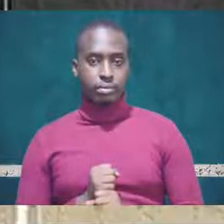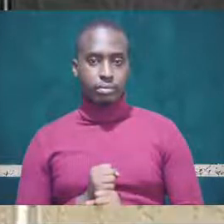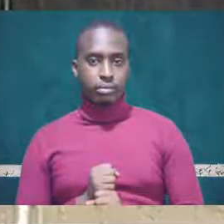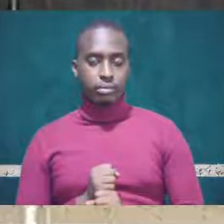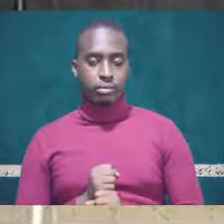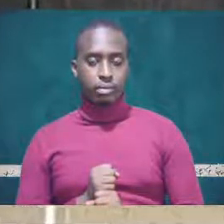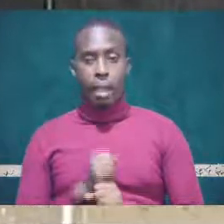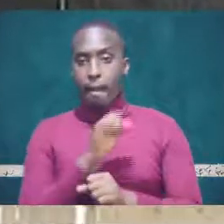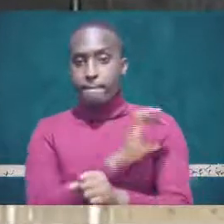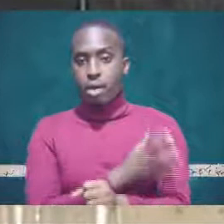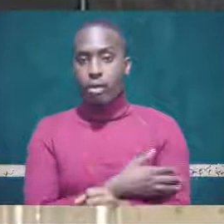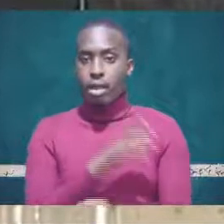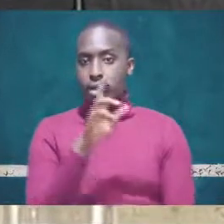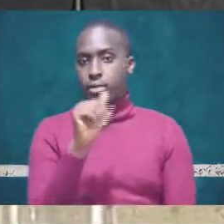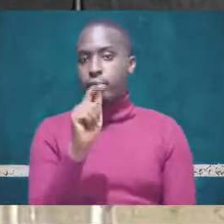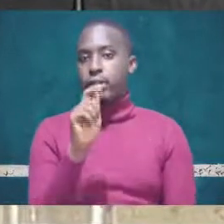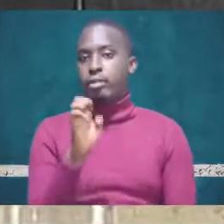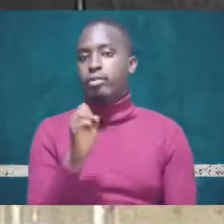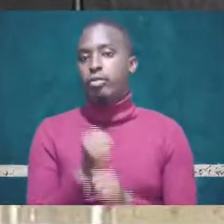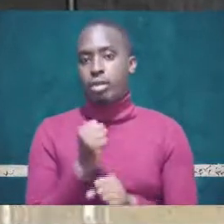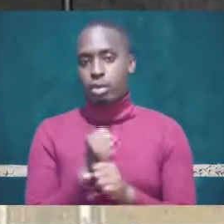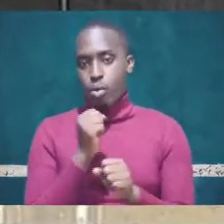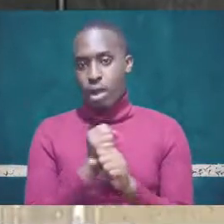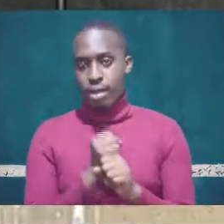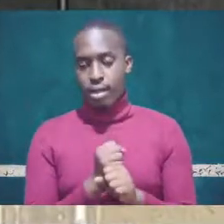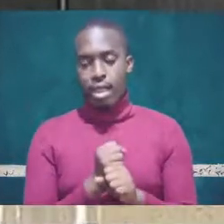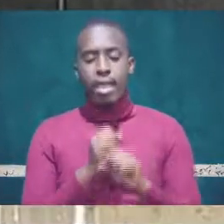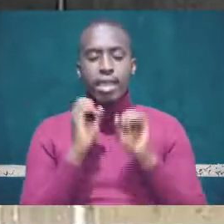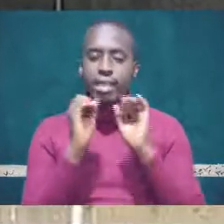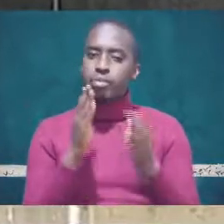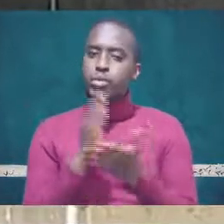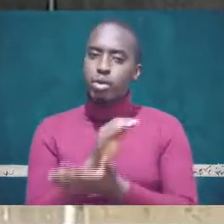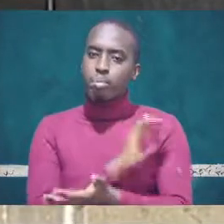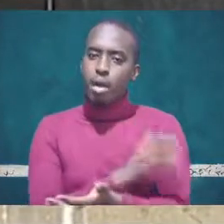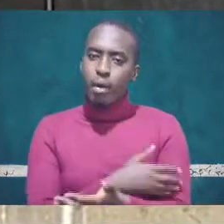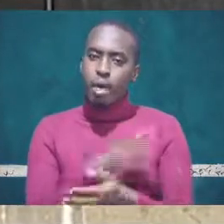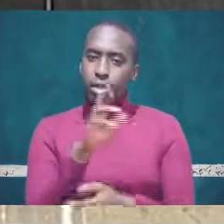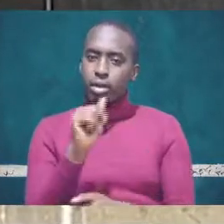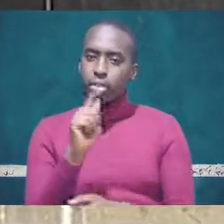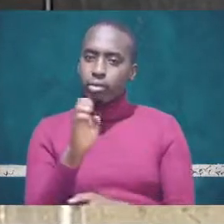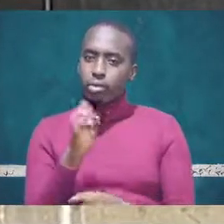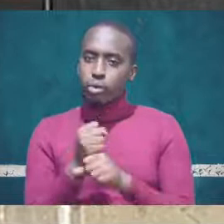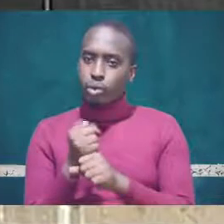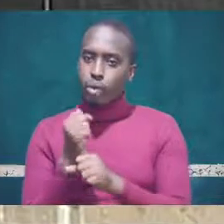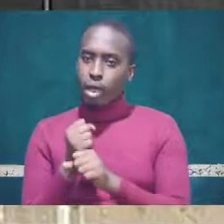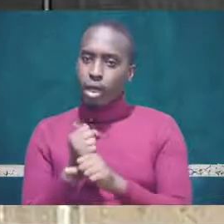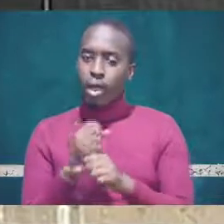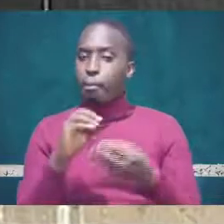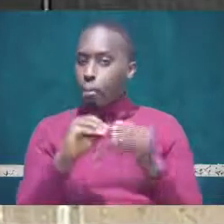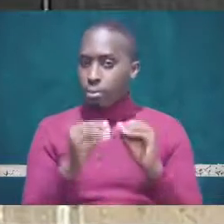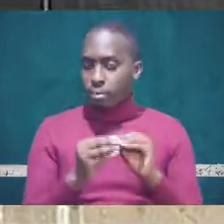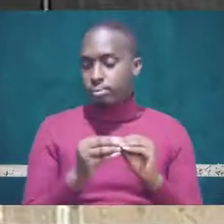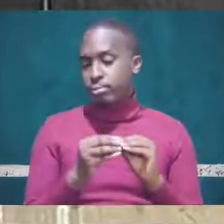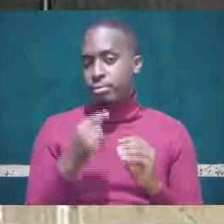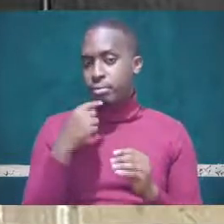Power is the rate of doing work. Okay? So if power is the rate of doing work, mathematically it